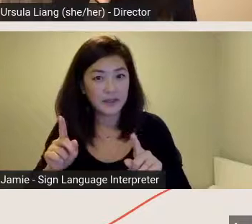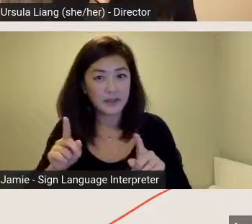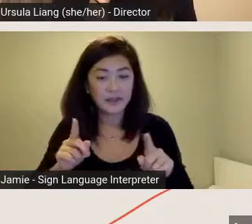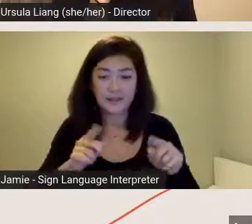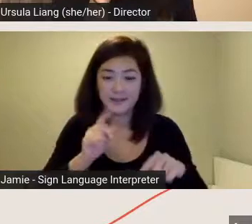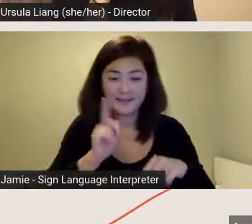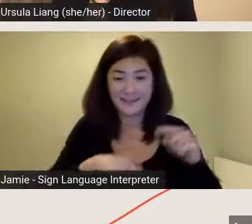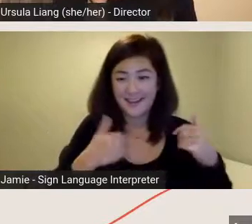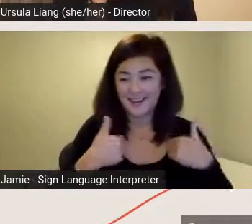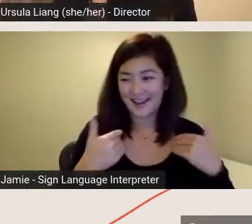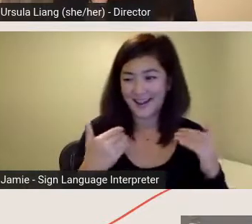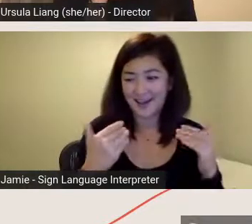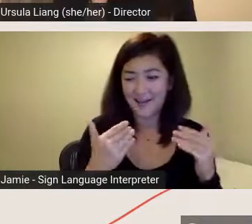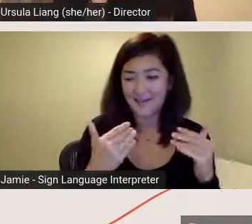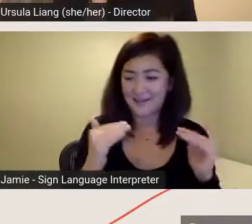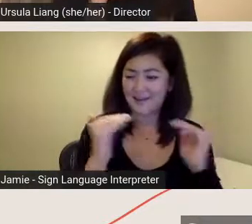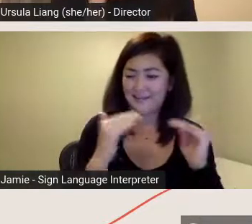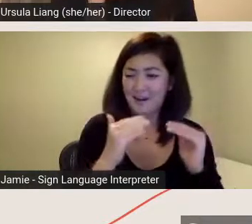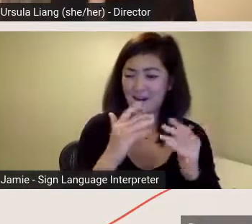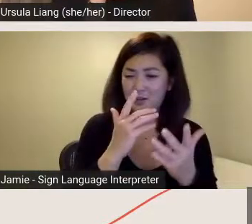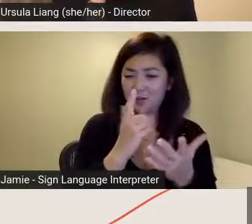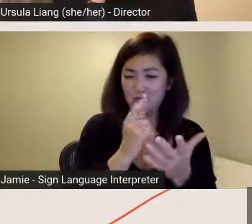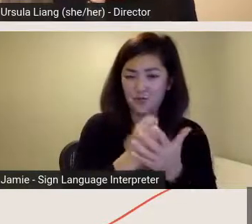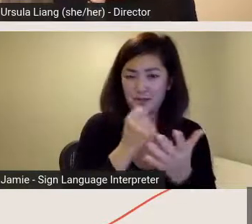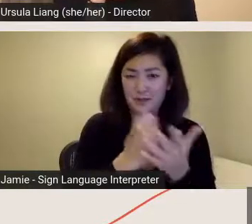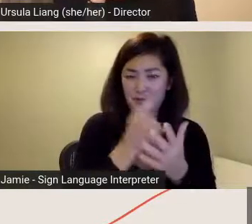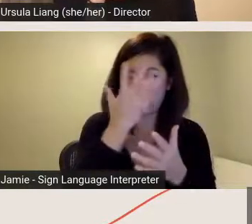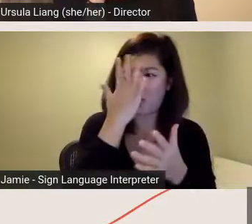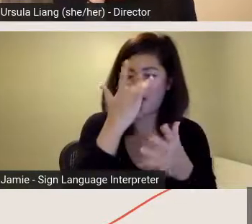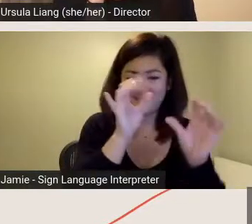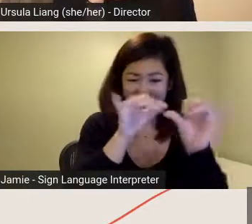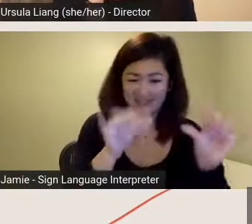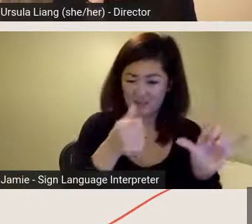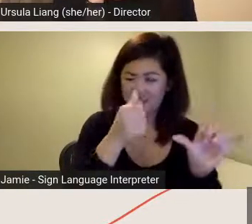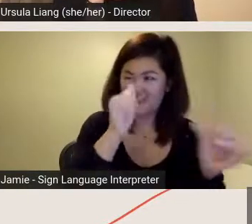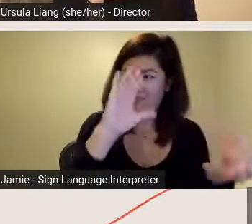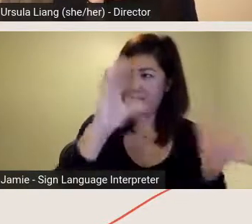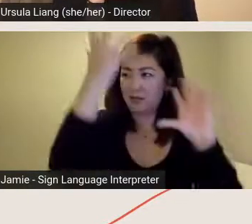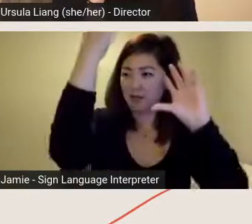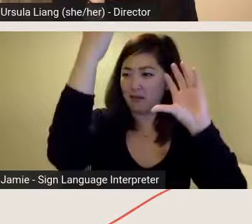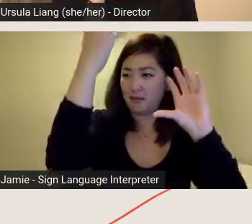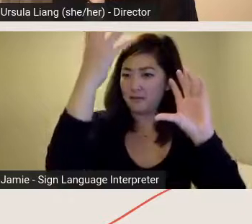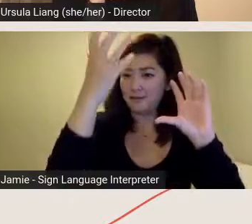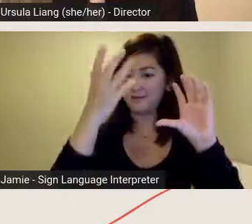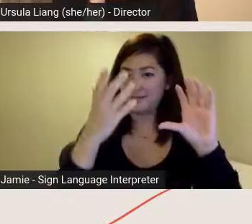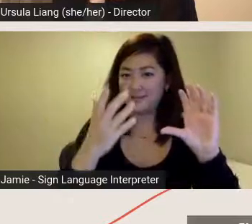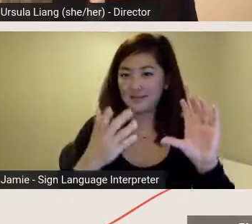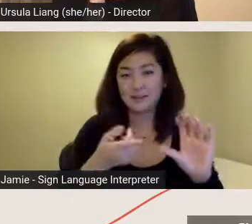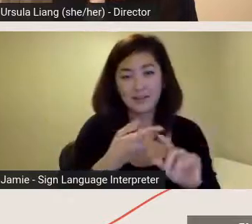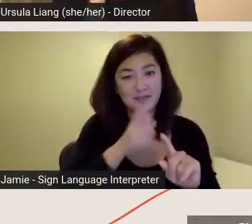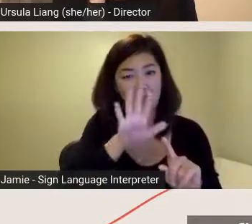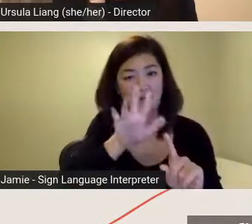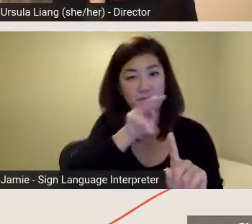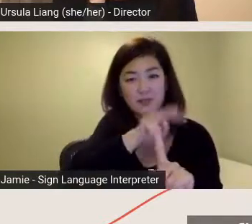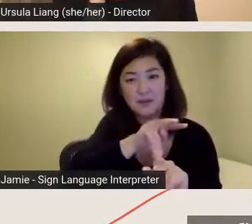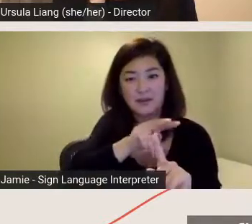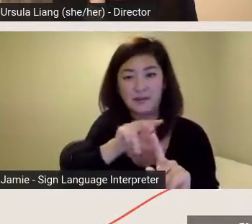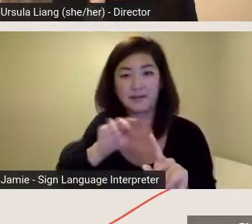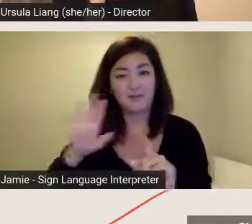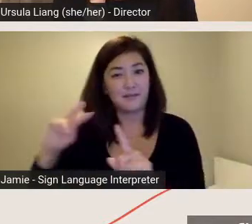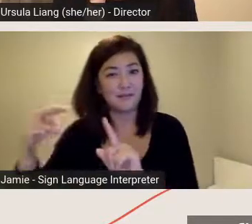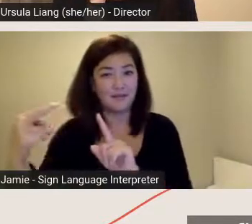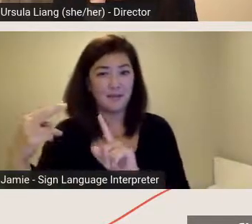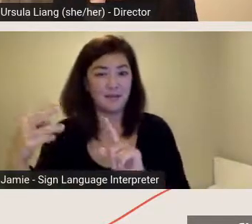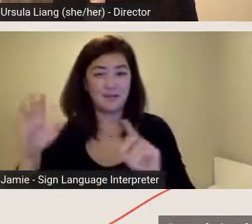not a fair system. So you have to dismantle the system. And like, that's, I think, where the, like the central, you know, conflict between